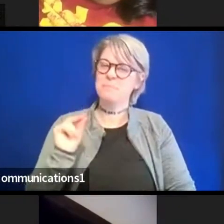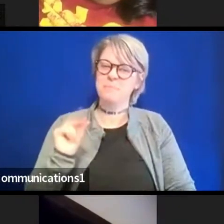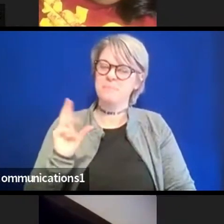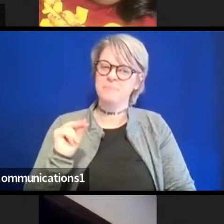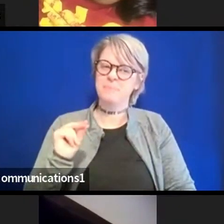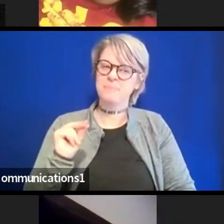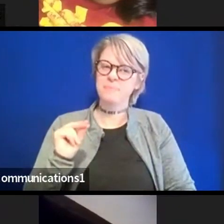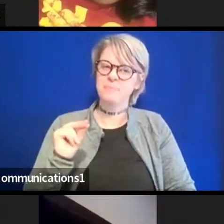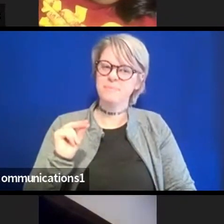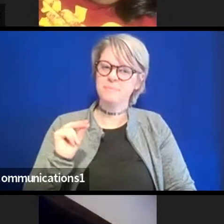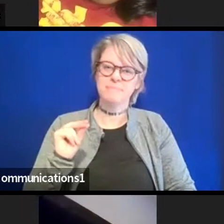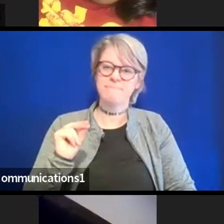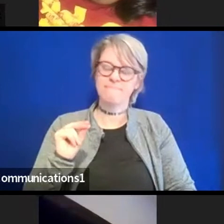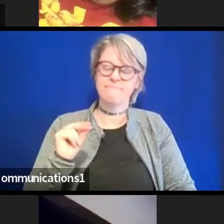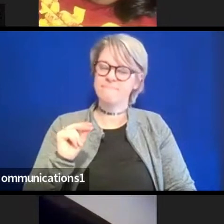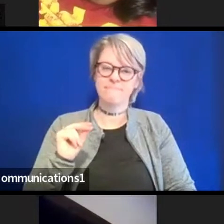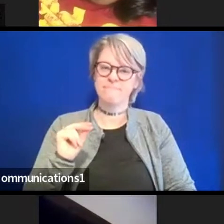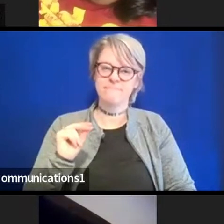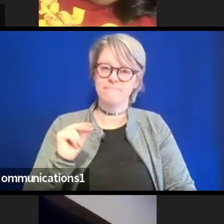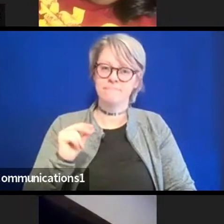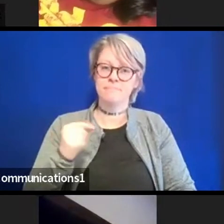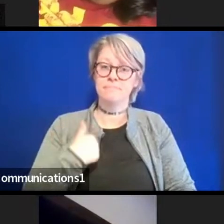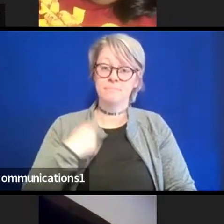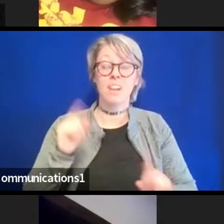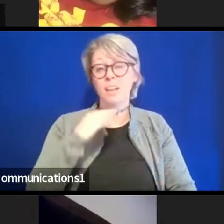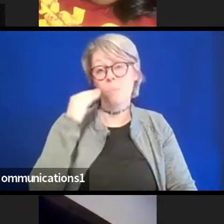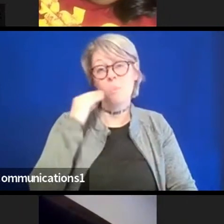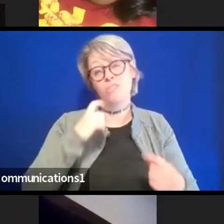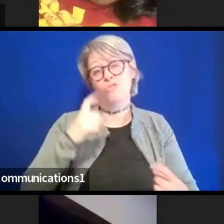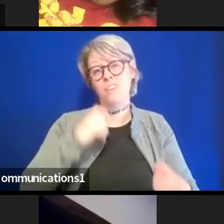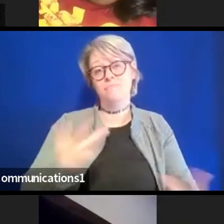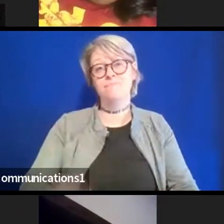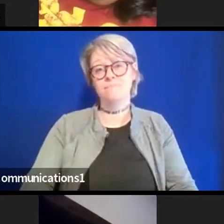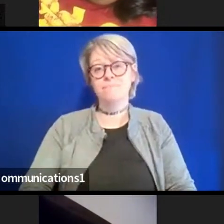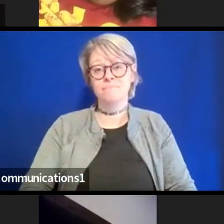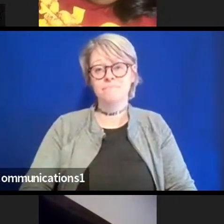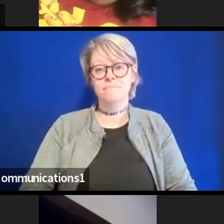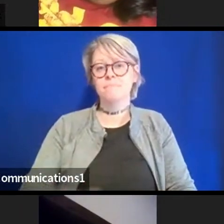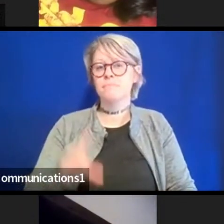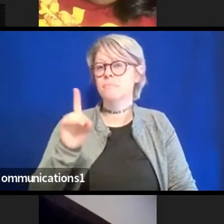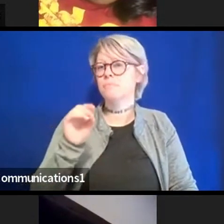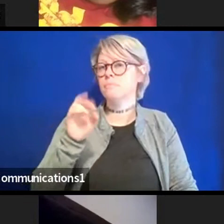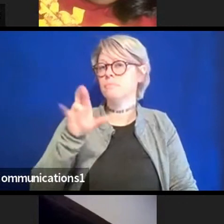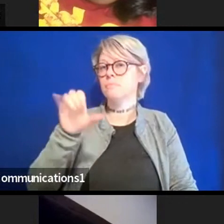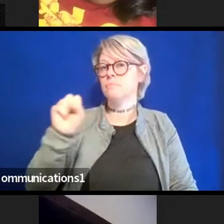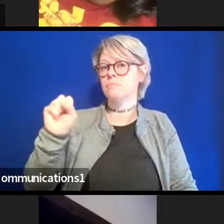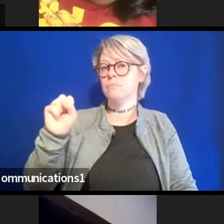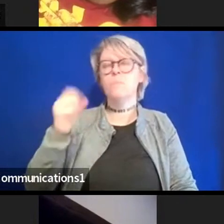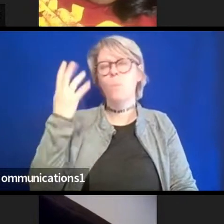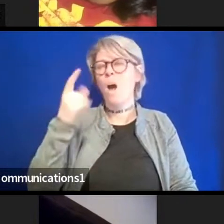not. I came home and I cried. Mm. And why do you think you weren't